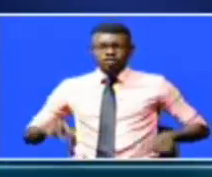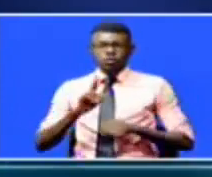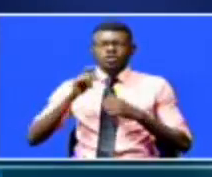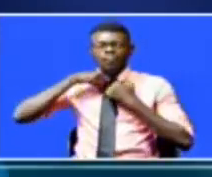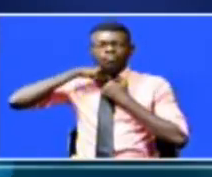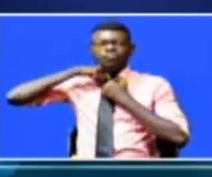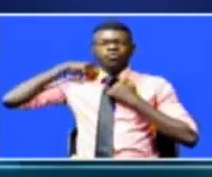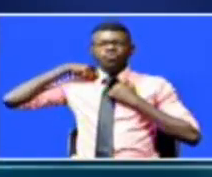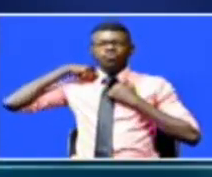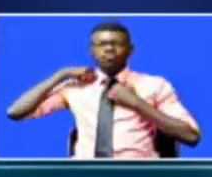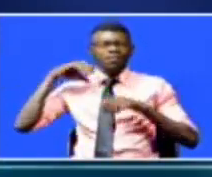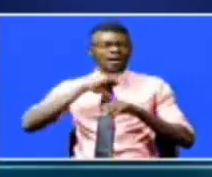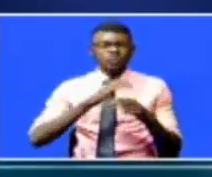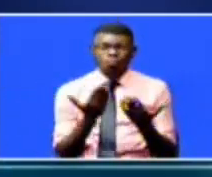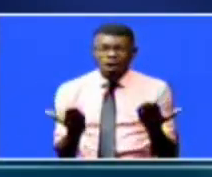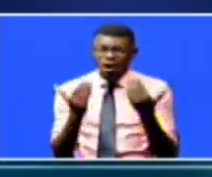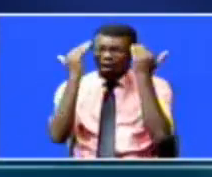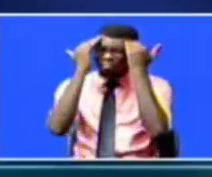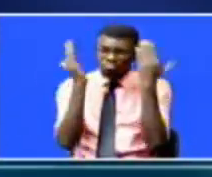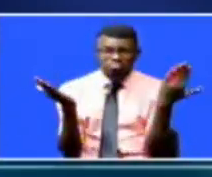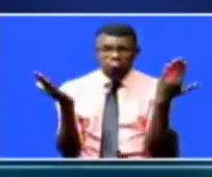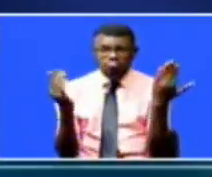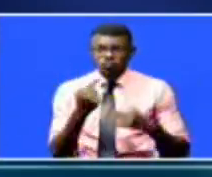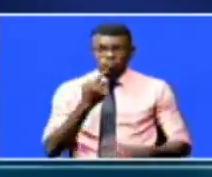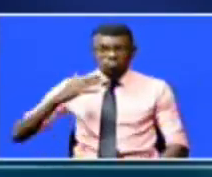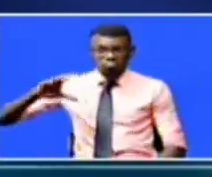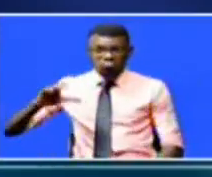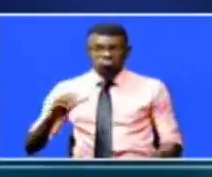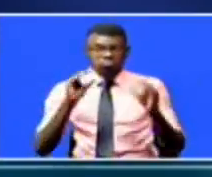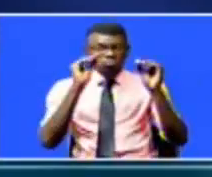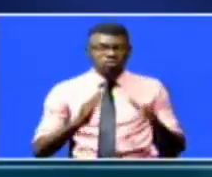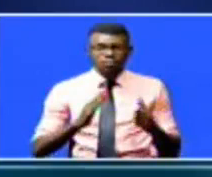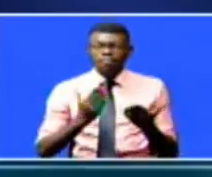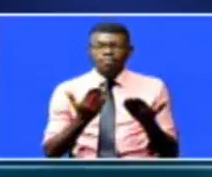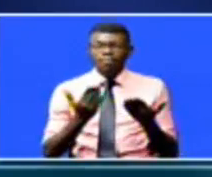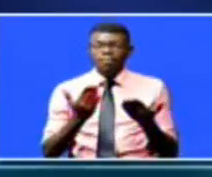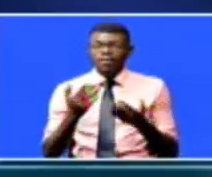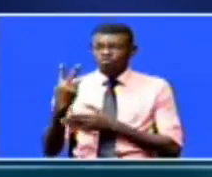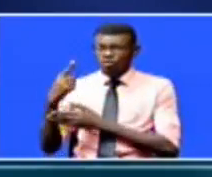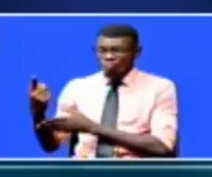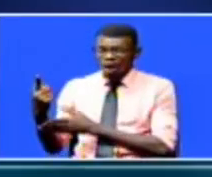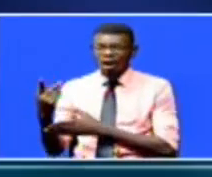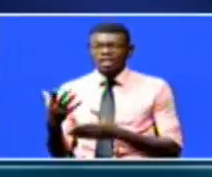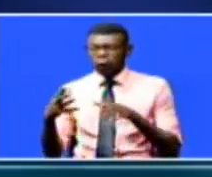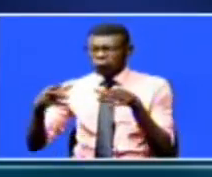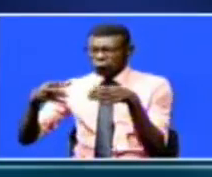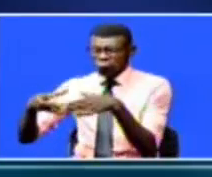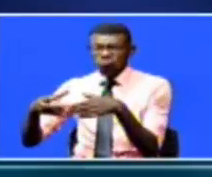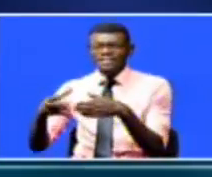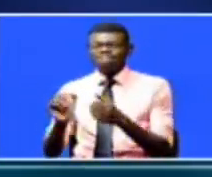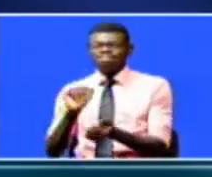himself. In Turkana County, 21 teachers have been arrested by police officers in Lodwar